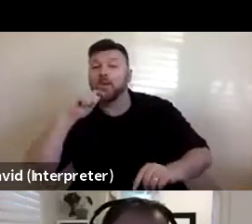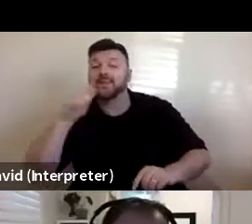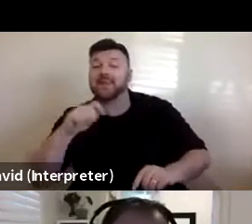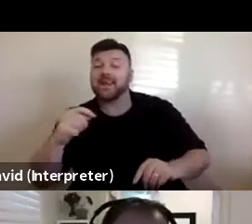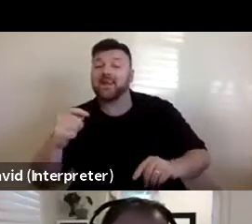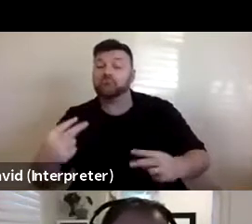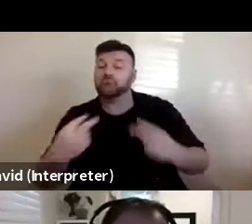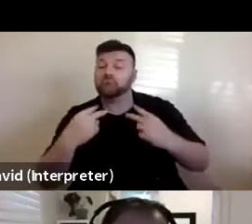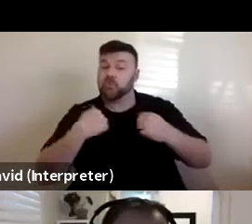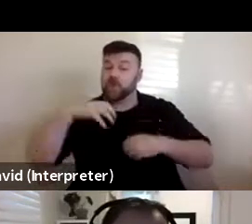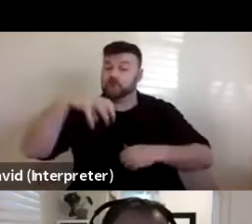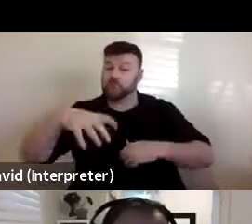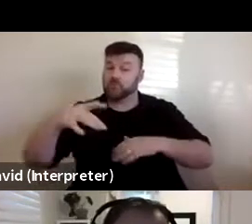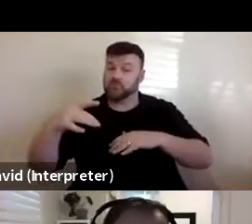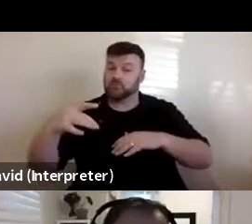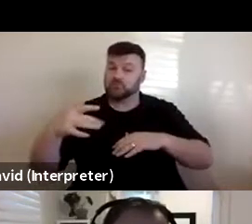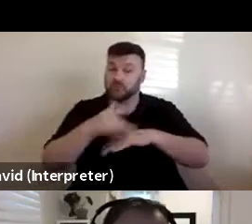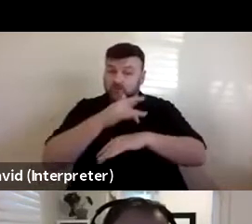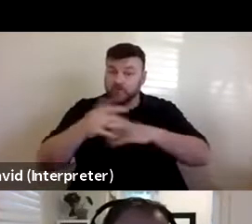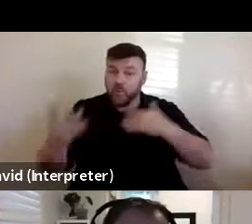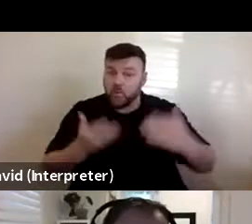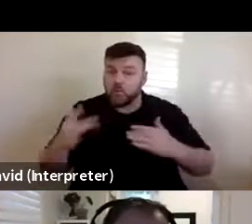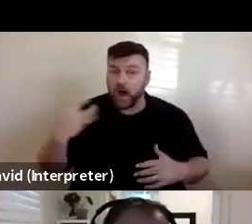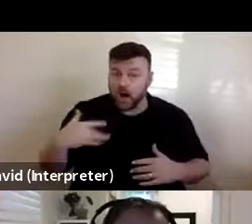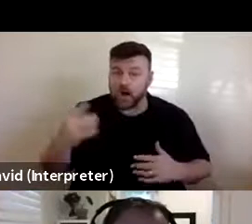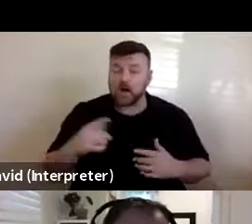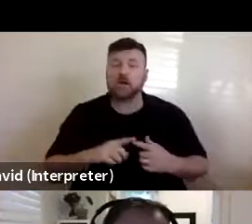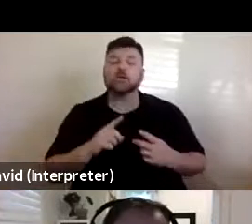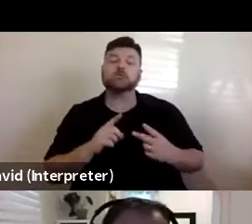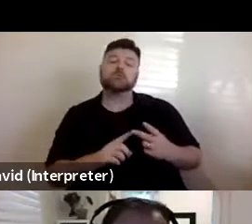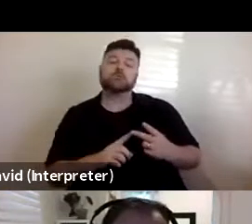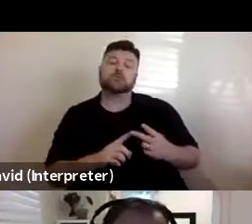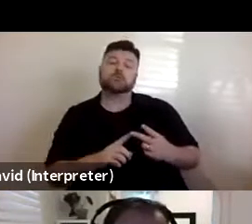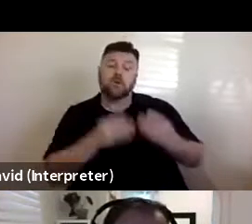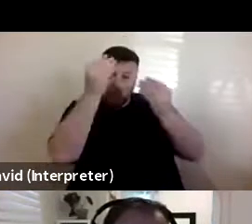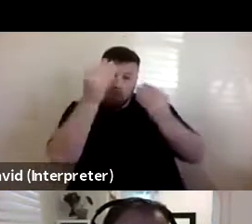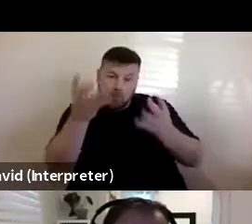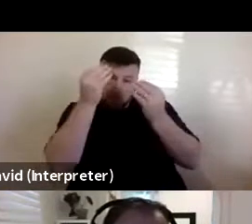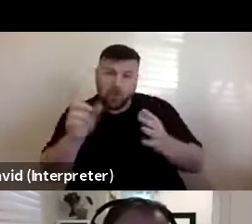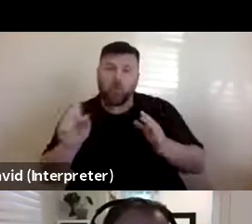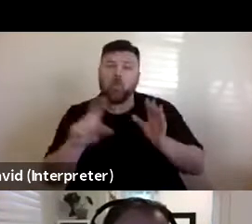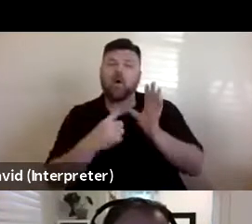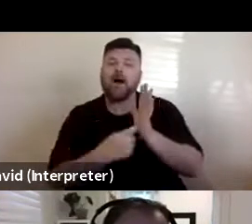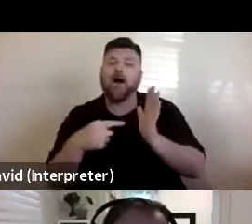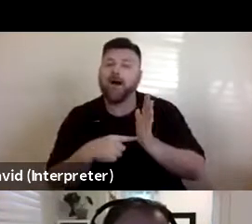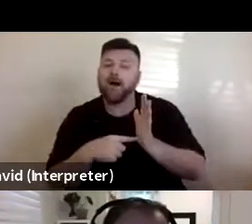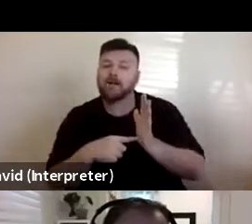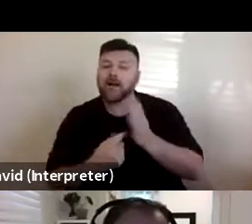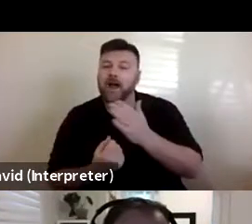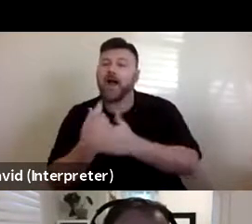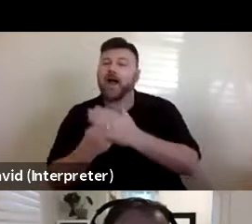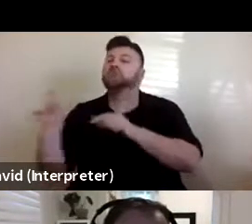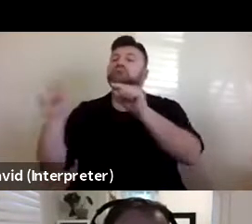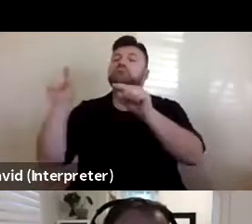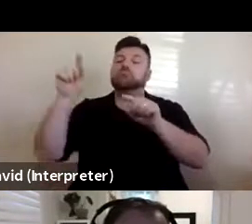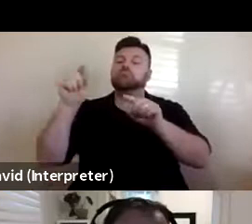future, and the kind of arts experiences that are happening elsewhere. I've found that there's a little bit of